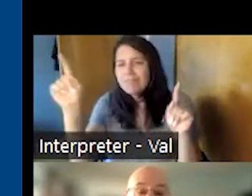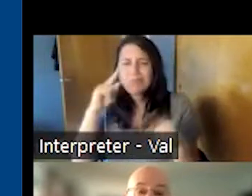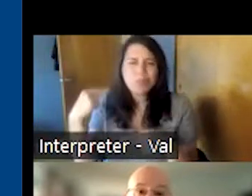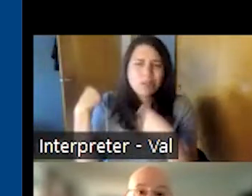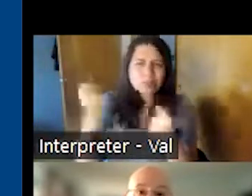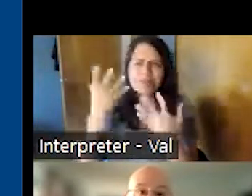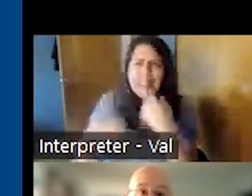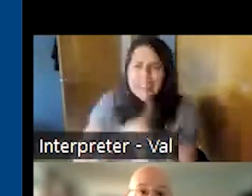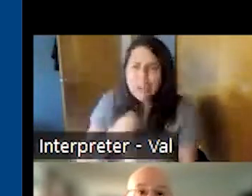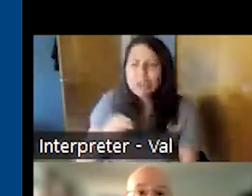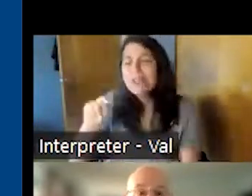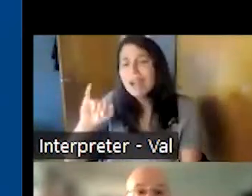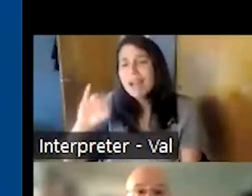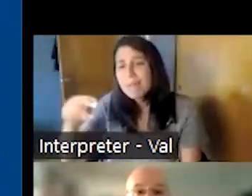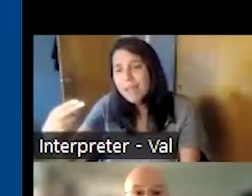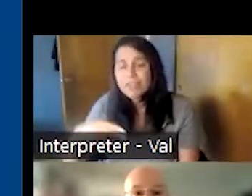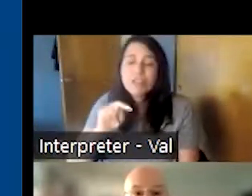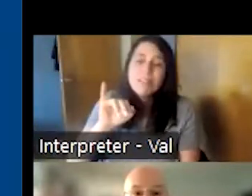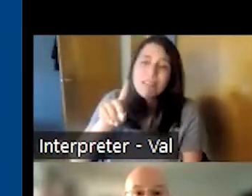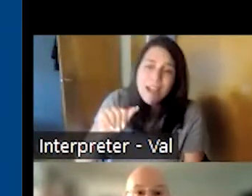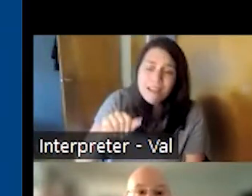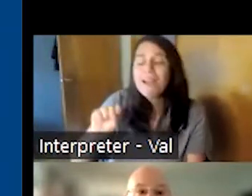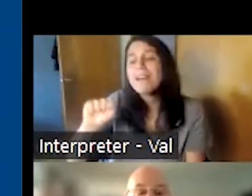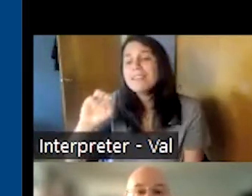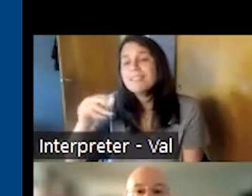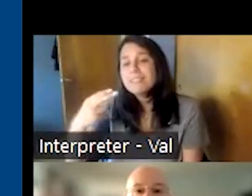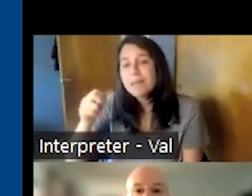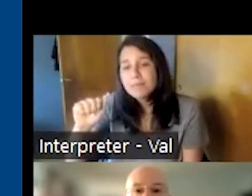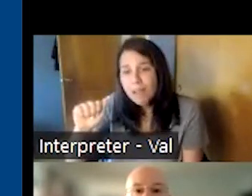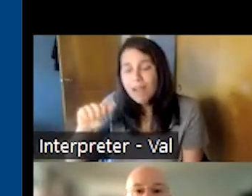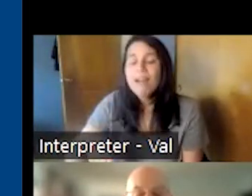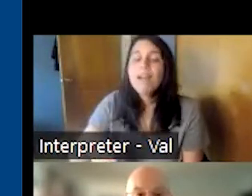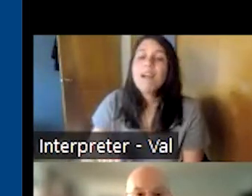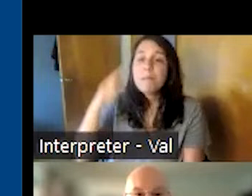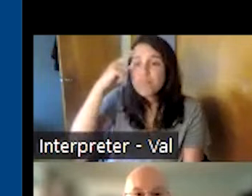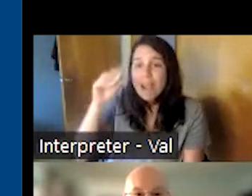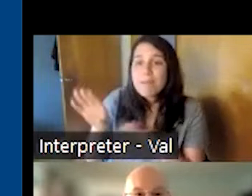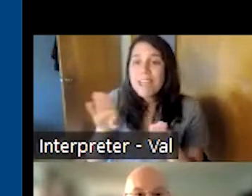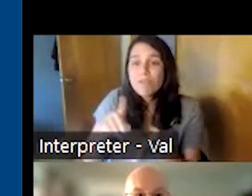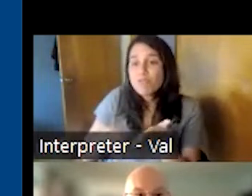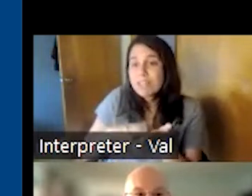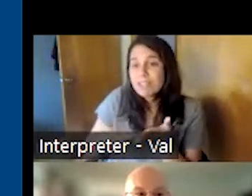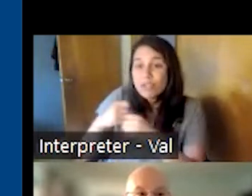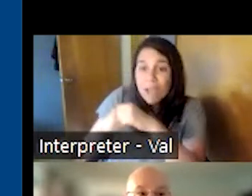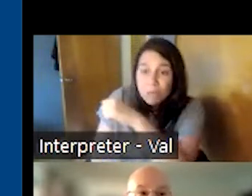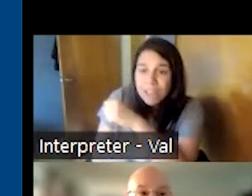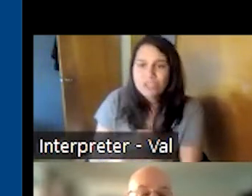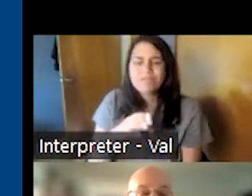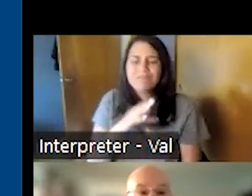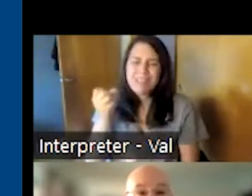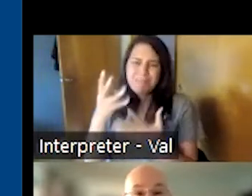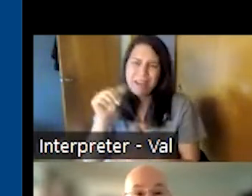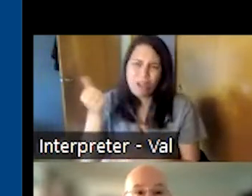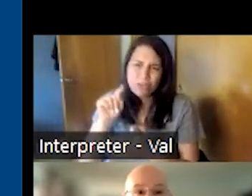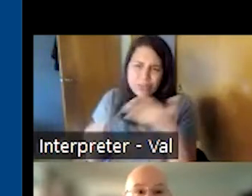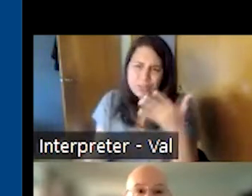the NIMH, NIDA, SAMHSA, and the Brain and Behavior Research Foundation, among others. He has